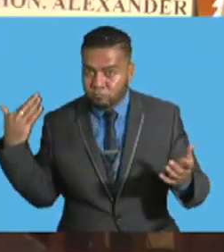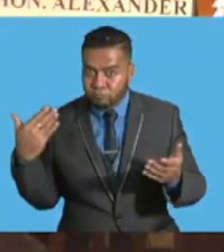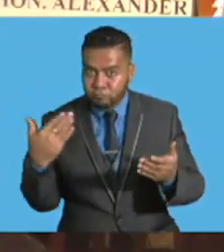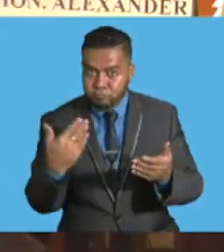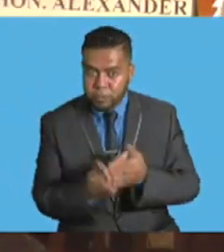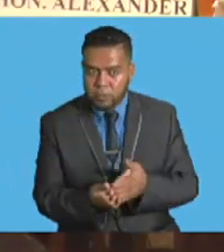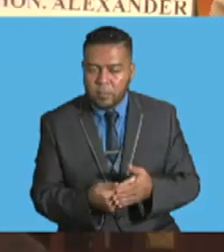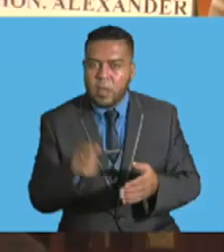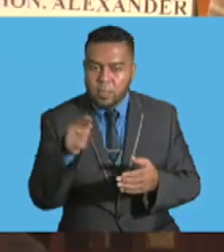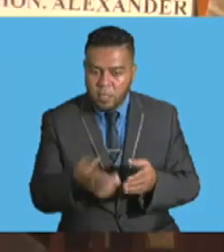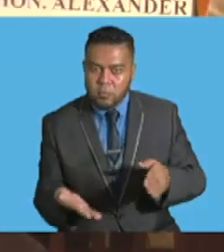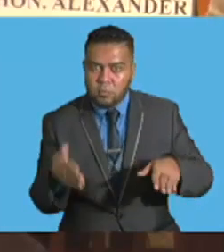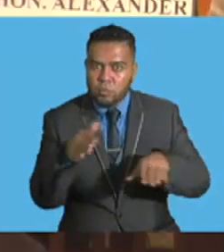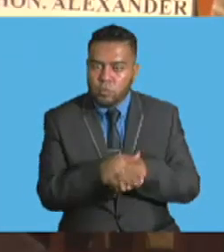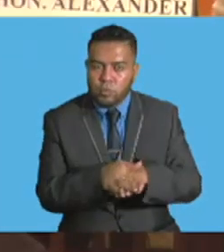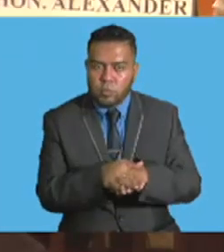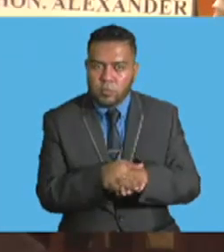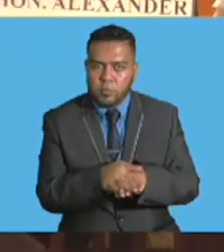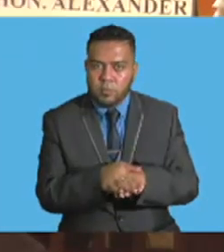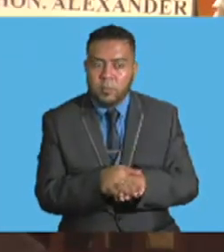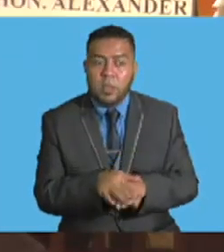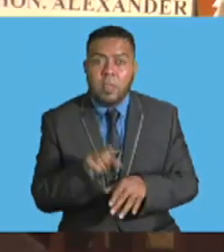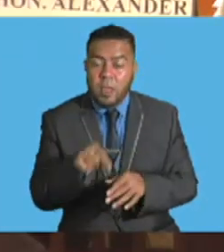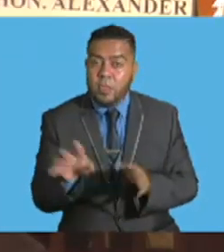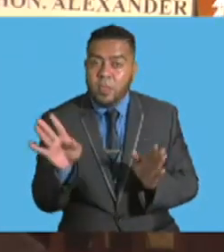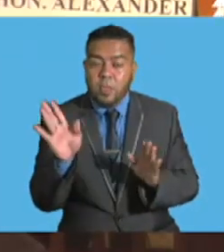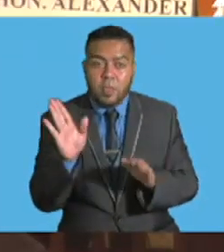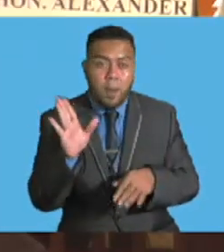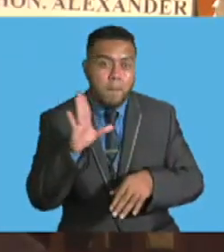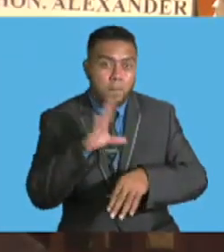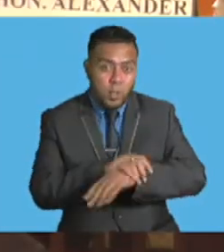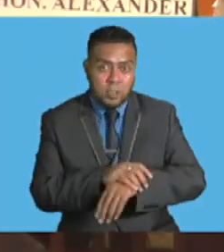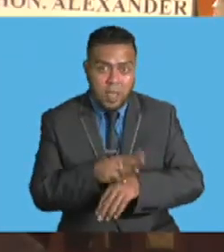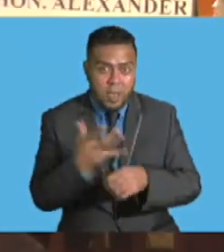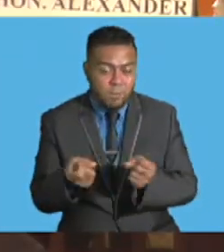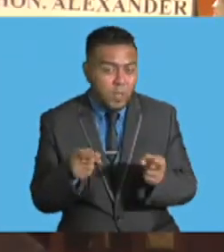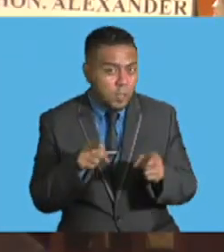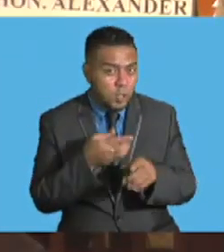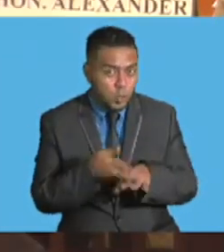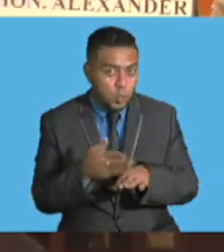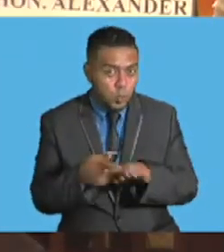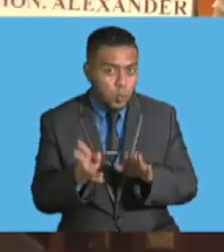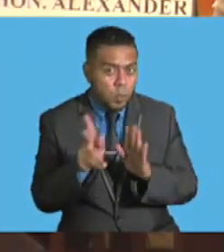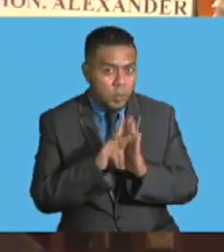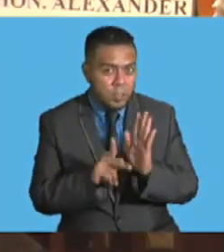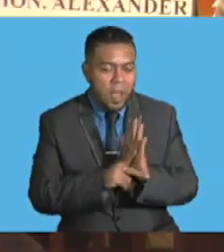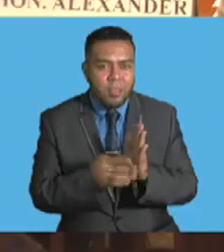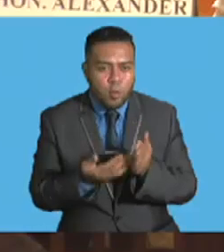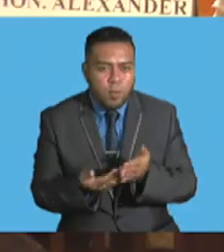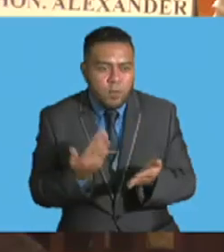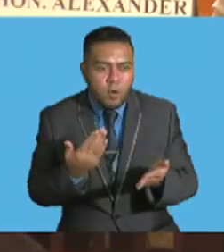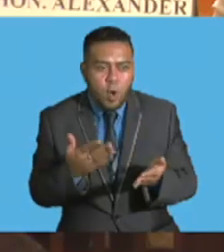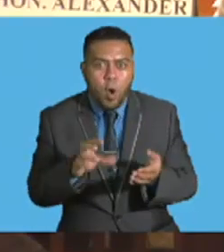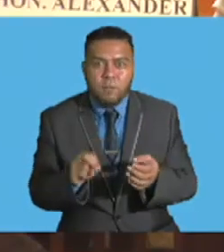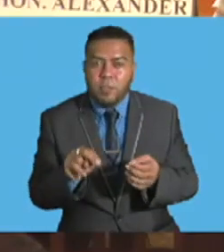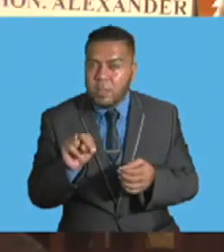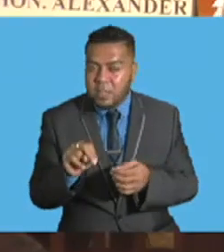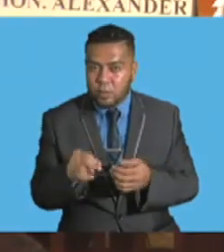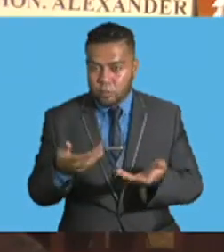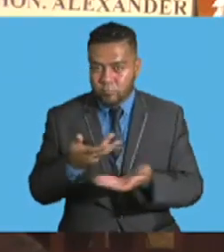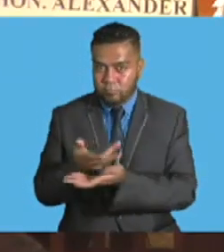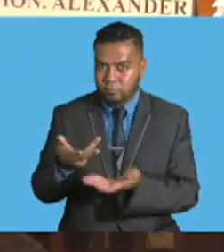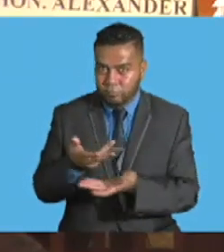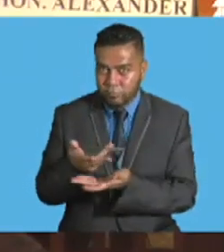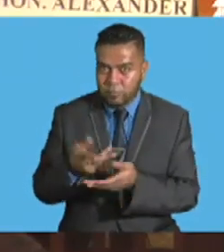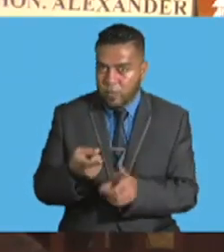this coupled with the no-drop policy that the police took up, coupled with the removal of the need to corroborate